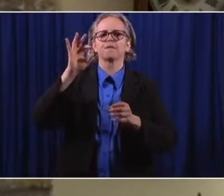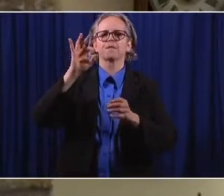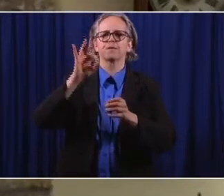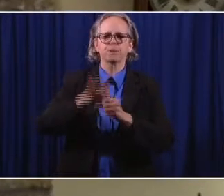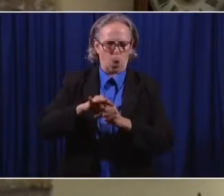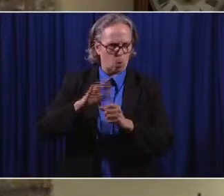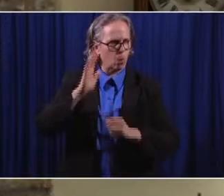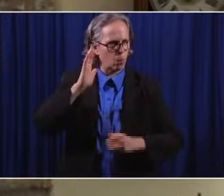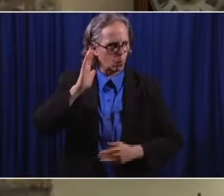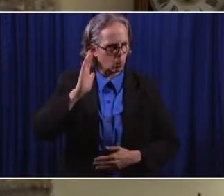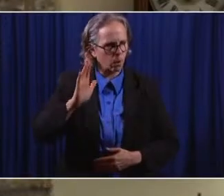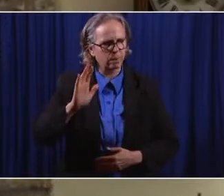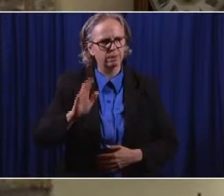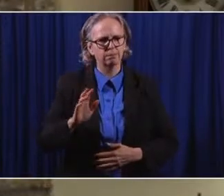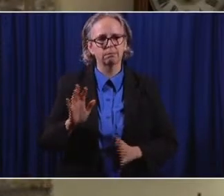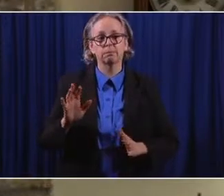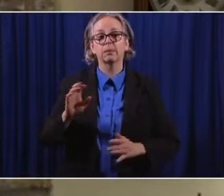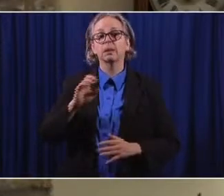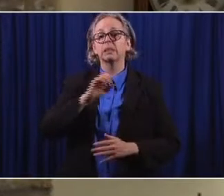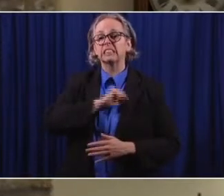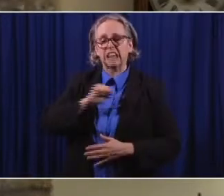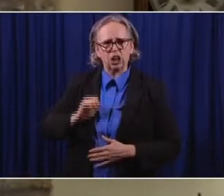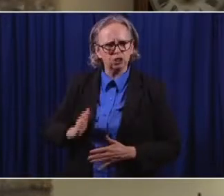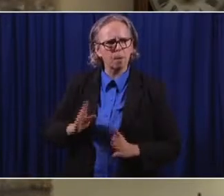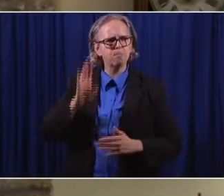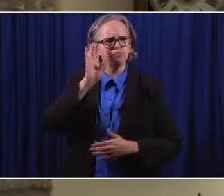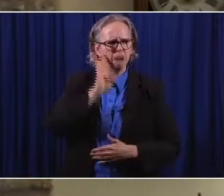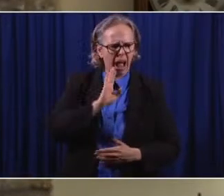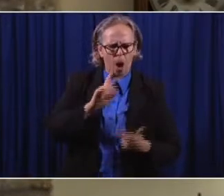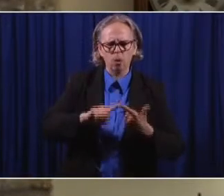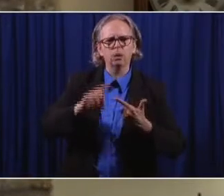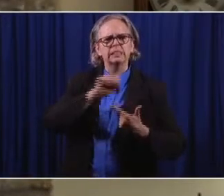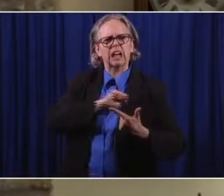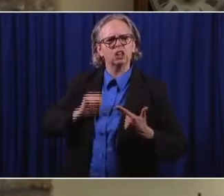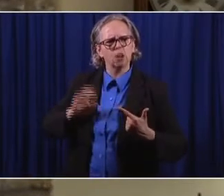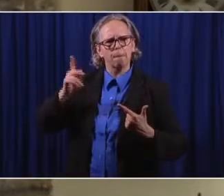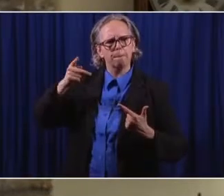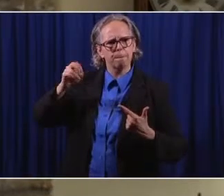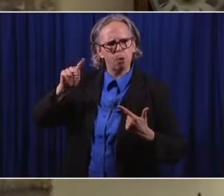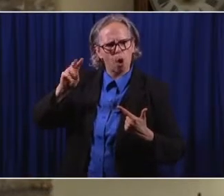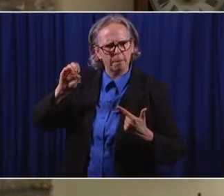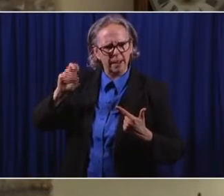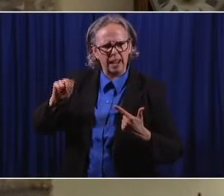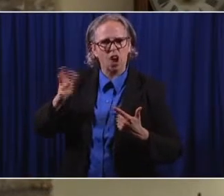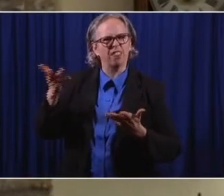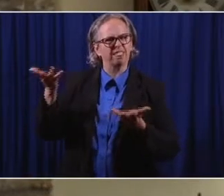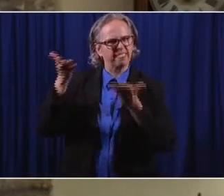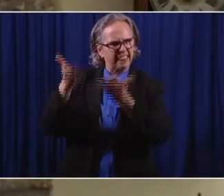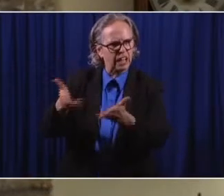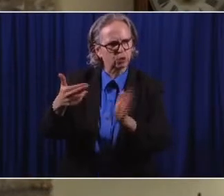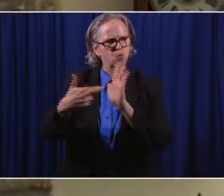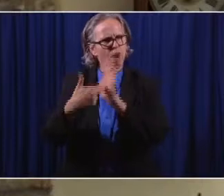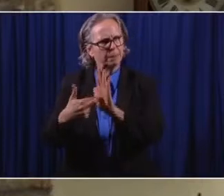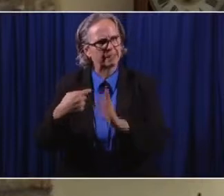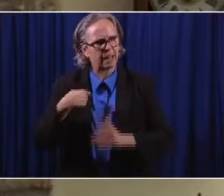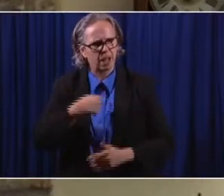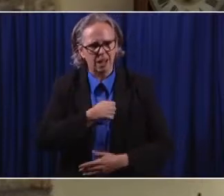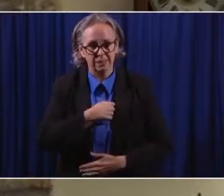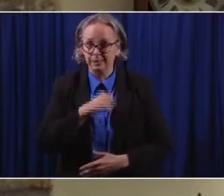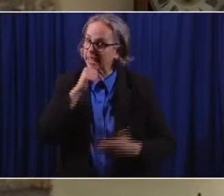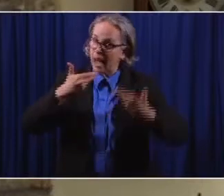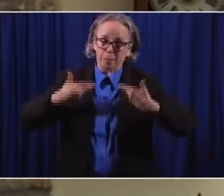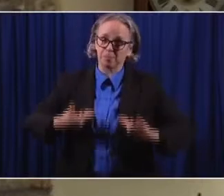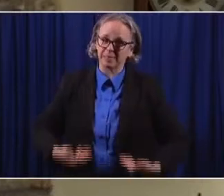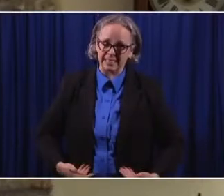Senator Brown, Senator Portman, and they're the ones who are there representing Ohio, not Mike DeWine. I'm focused today on what I need